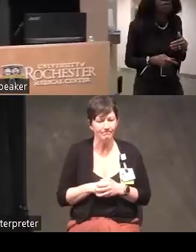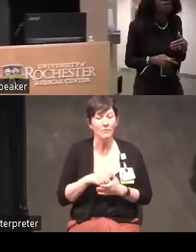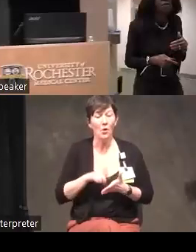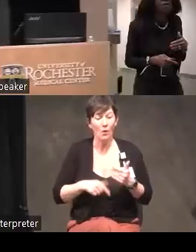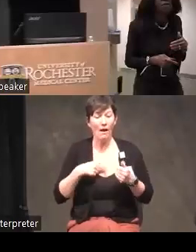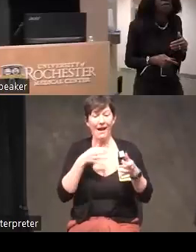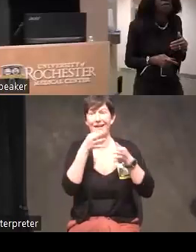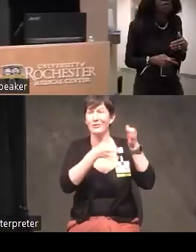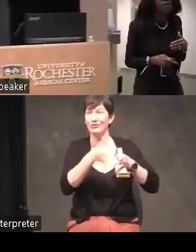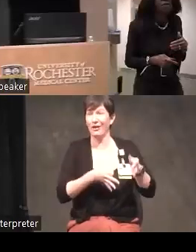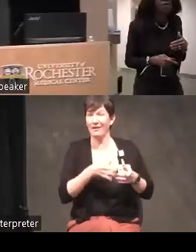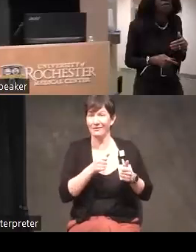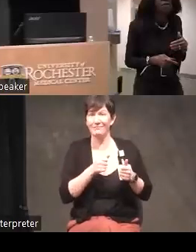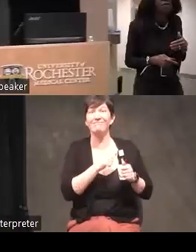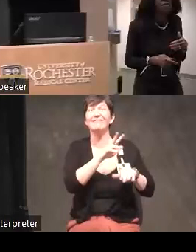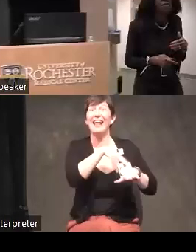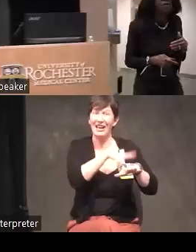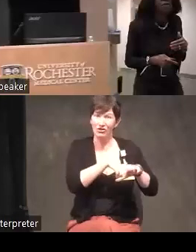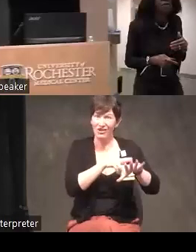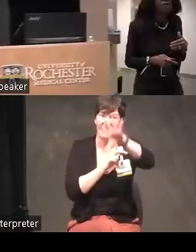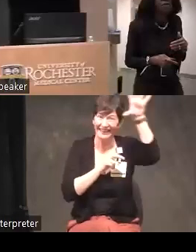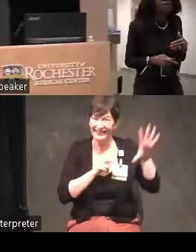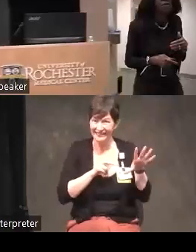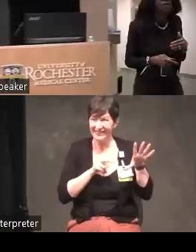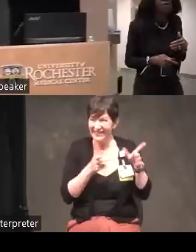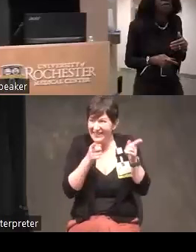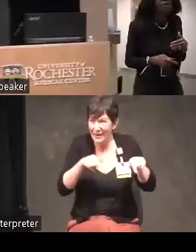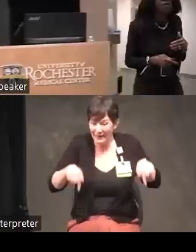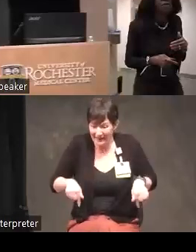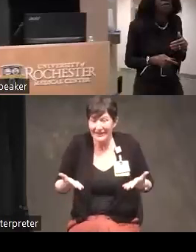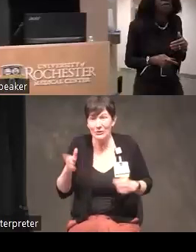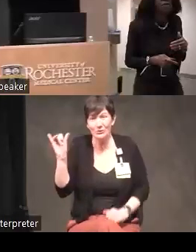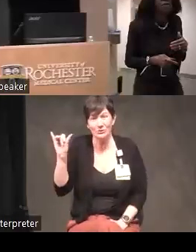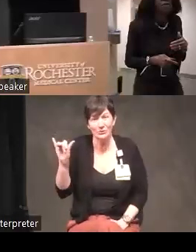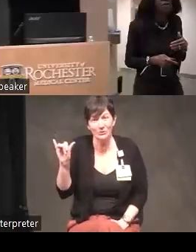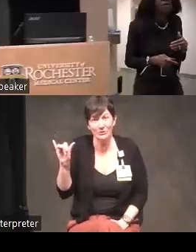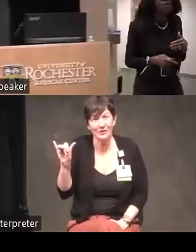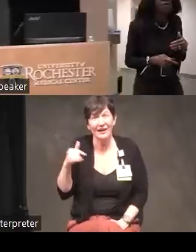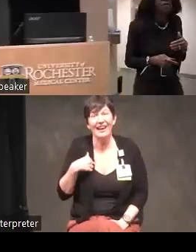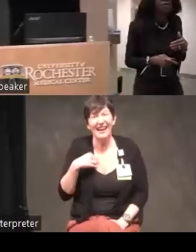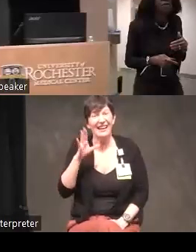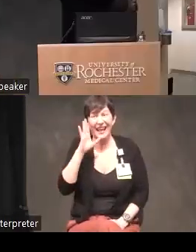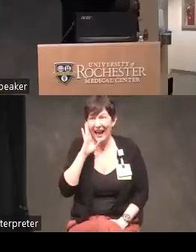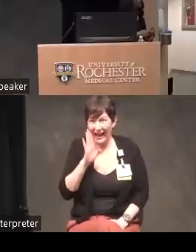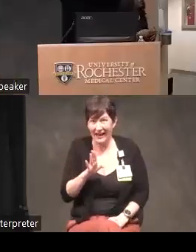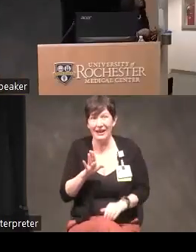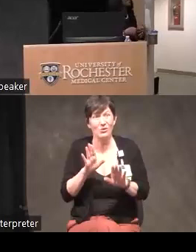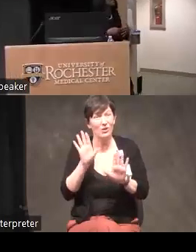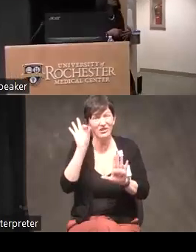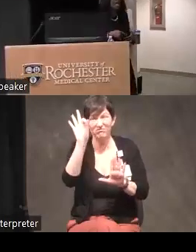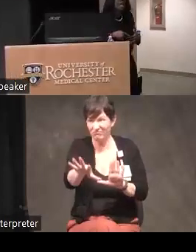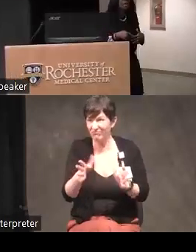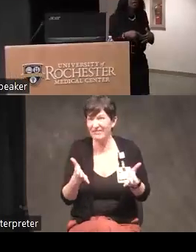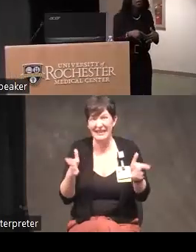describing nationally is occurring here in Rochester with respect to health disparities. And I would posit to you that